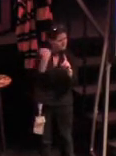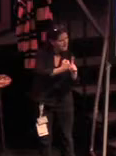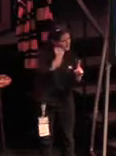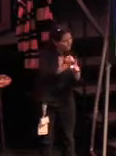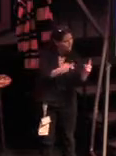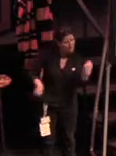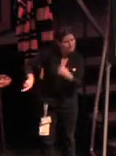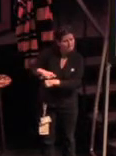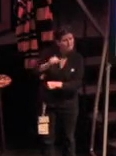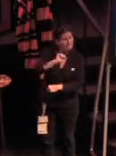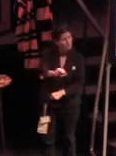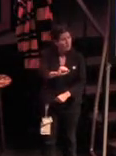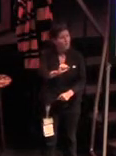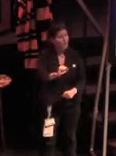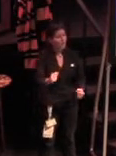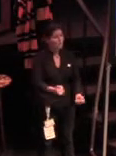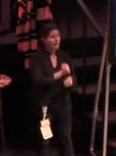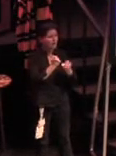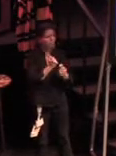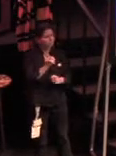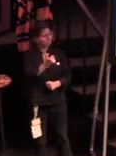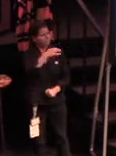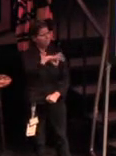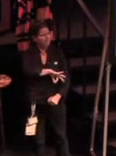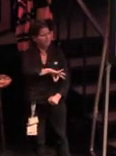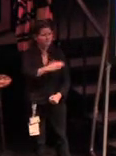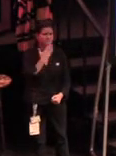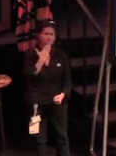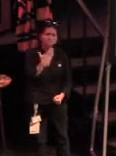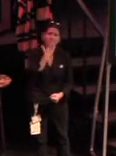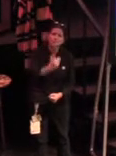That's what your privilege gives you. It gives you power. So use it.